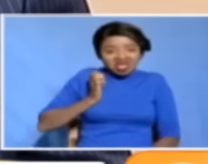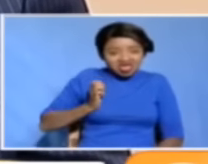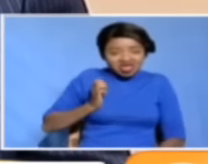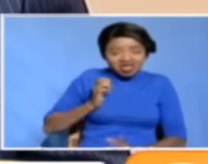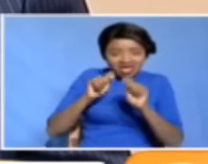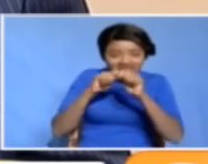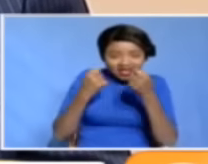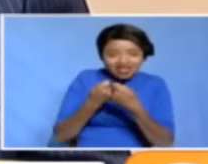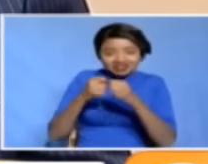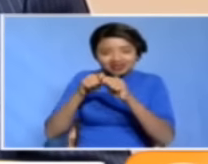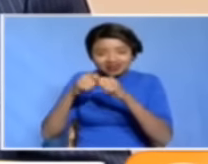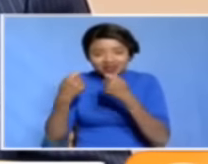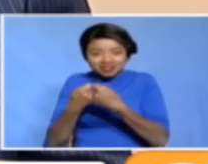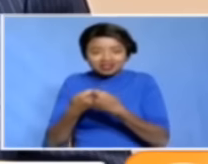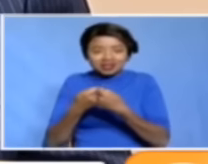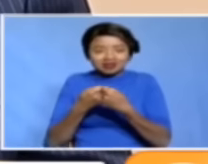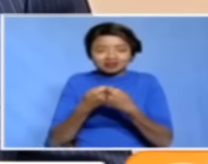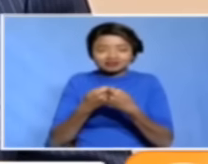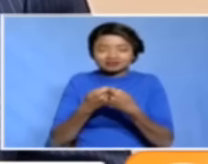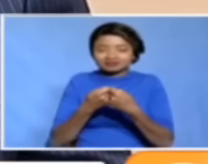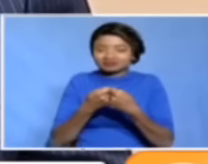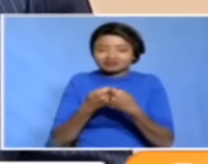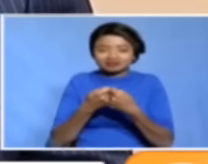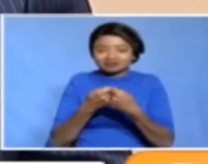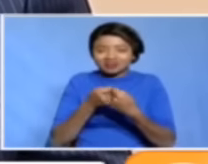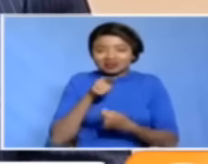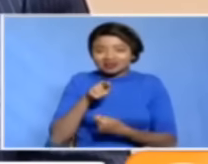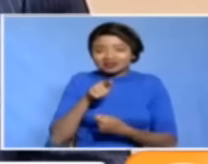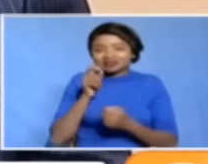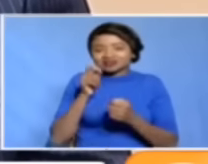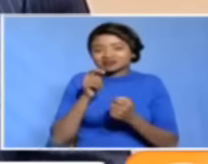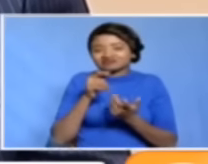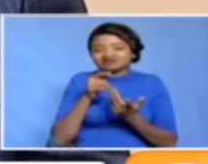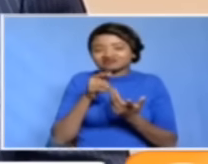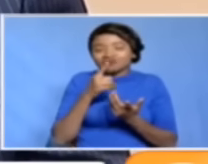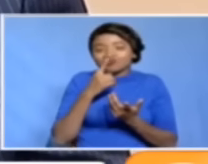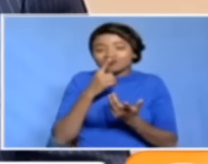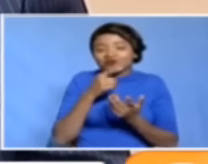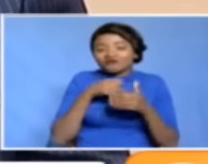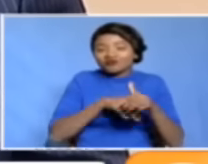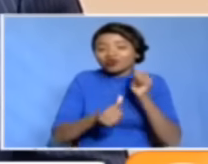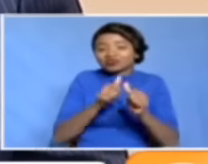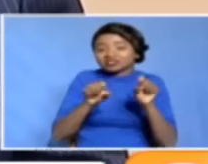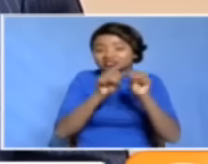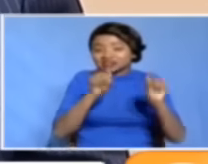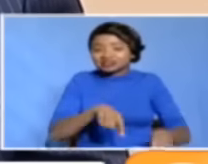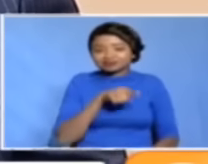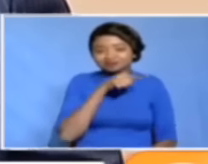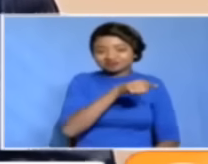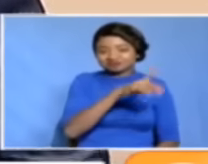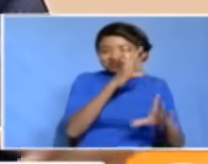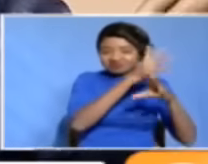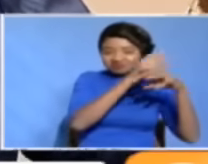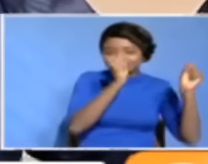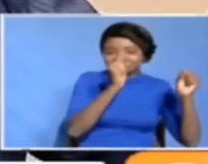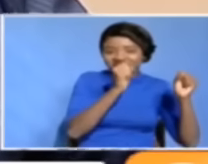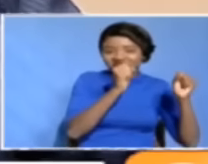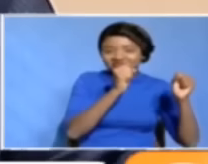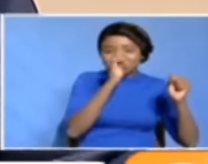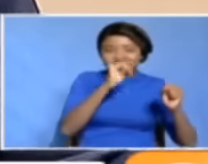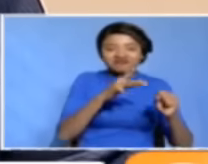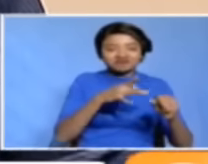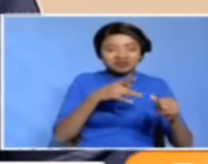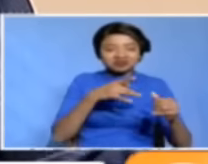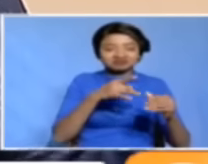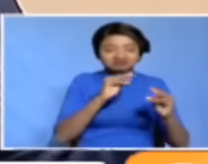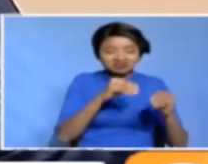during elections, that is synonymous with the presidential system of government. The moment you take the contest to